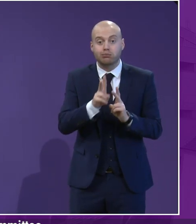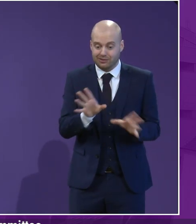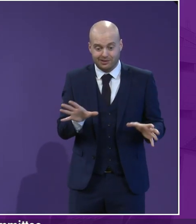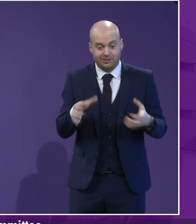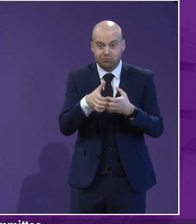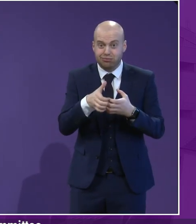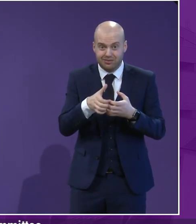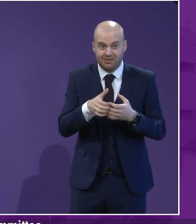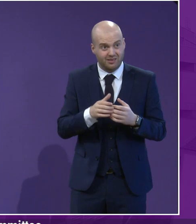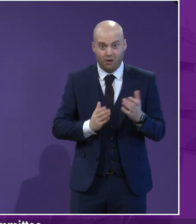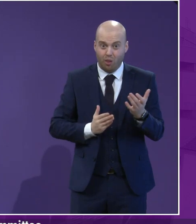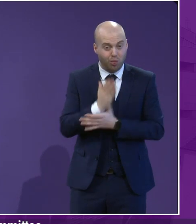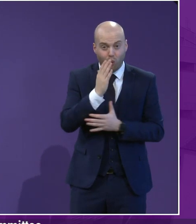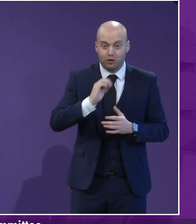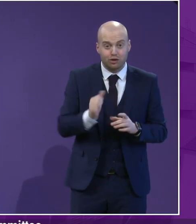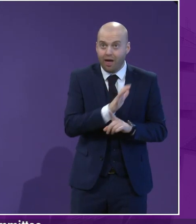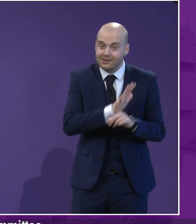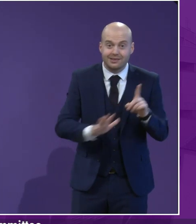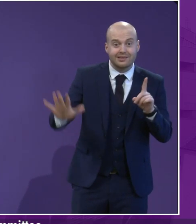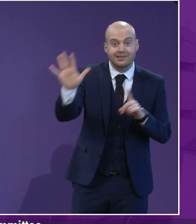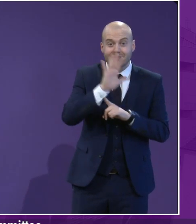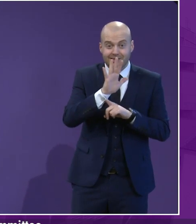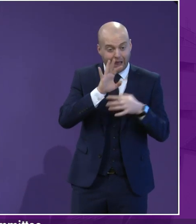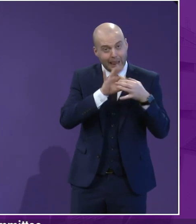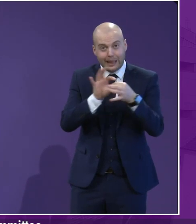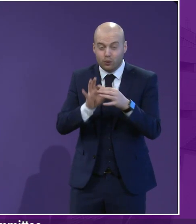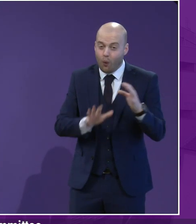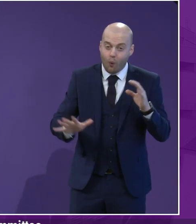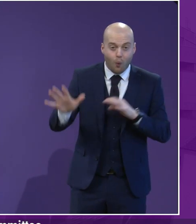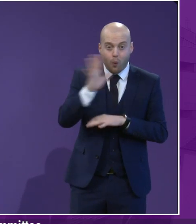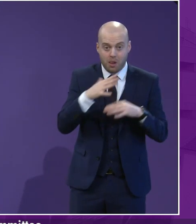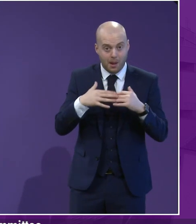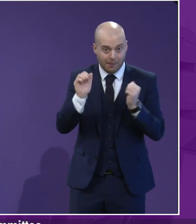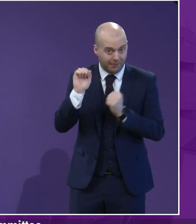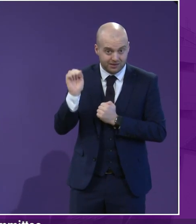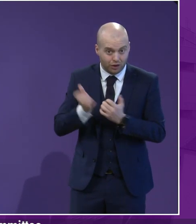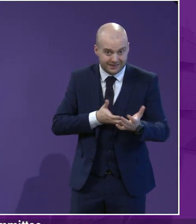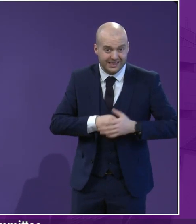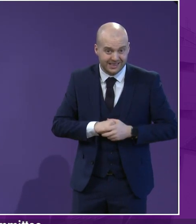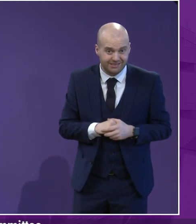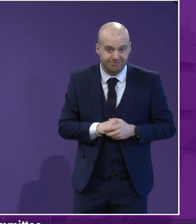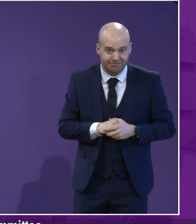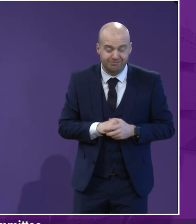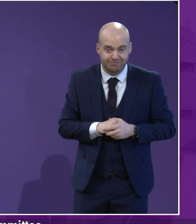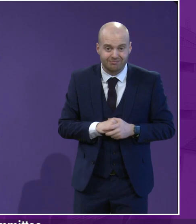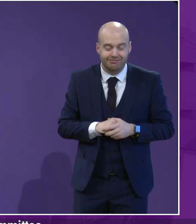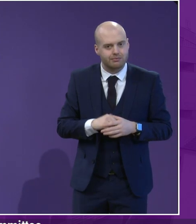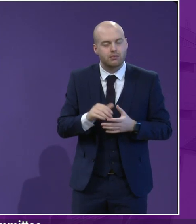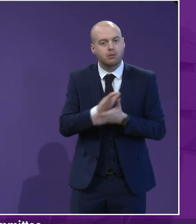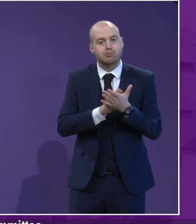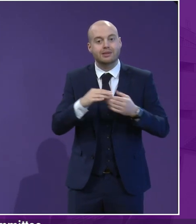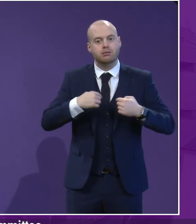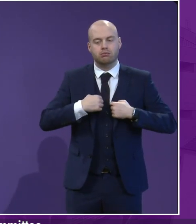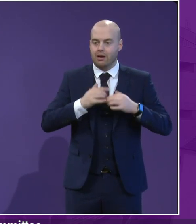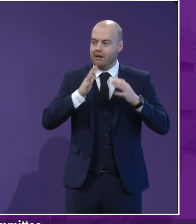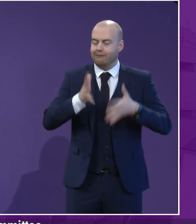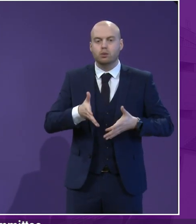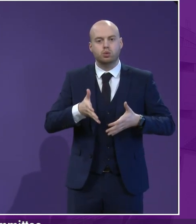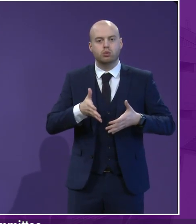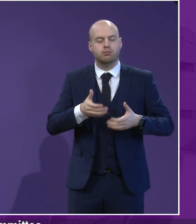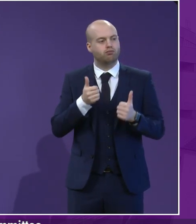I flag that up as another indication that this is a system-wide problem. In fact, it's not confined to a problem that higher education itself can